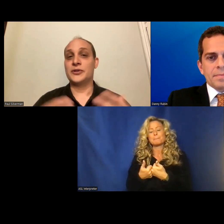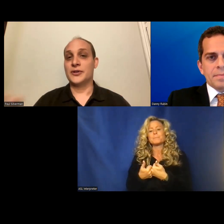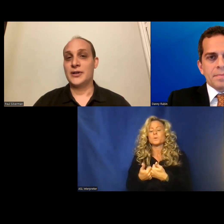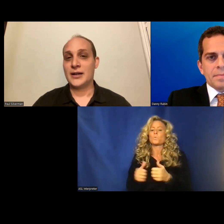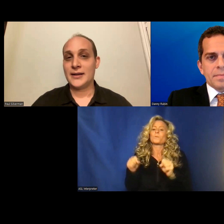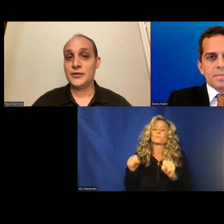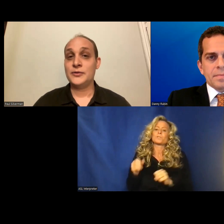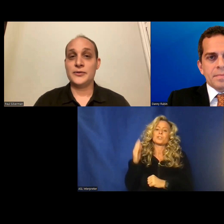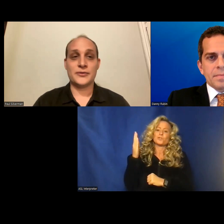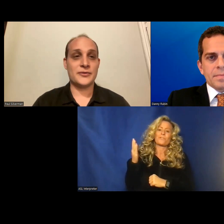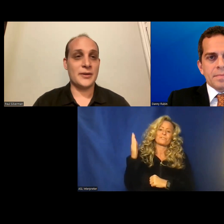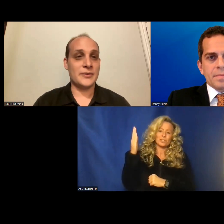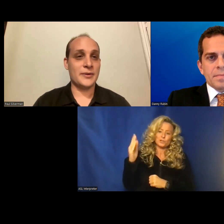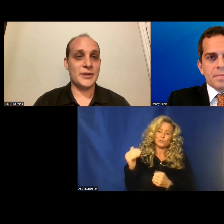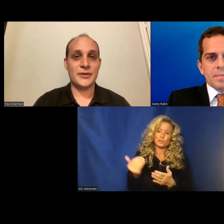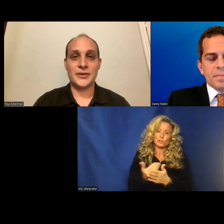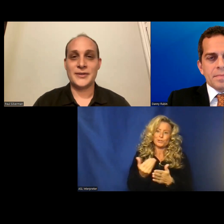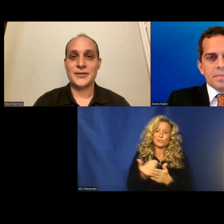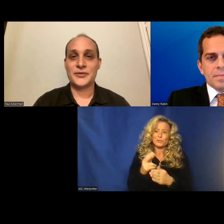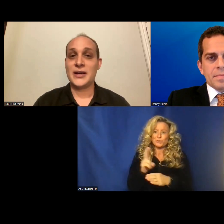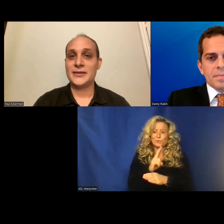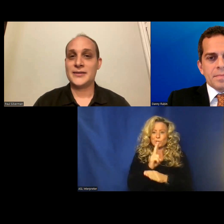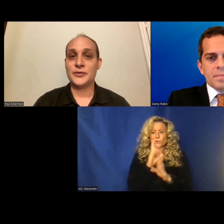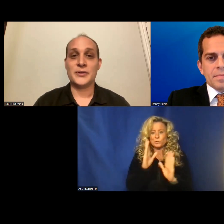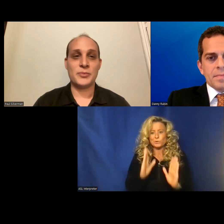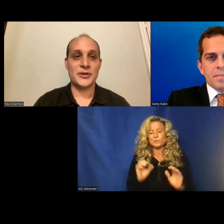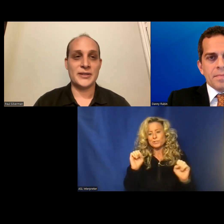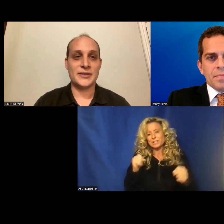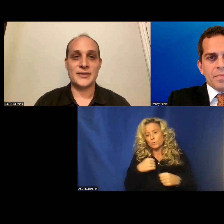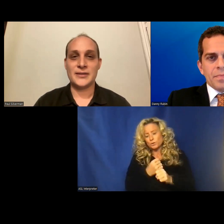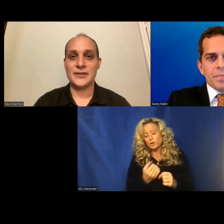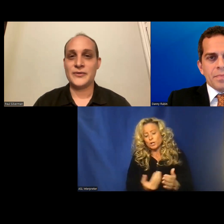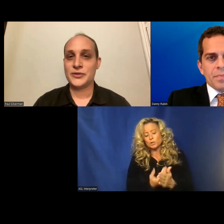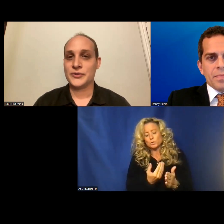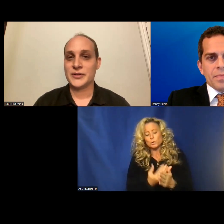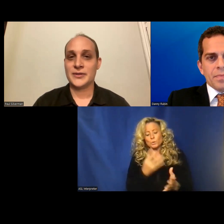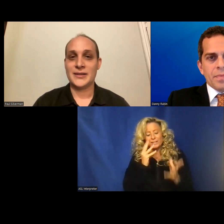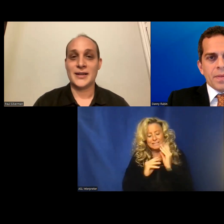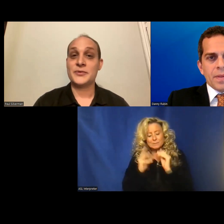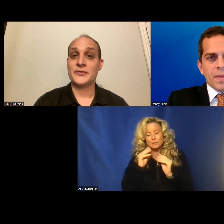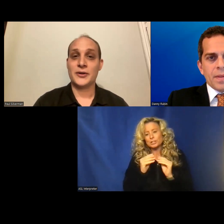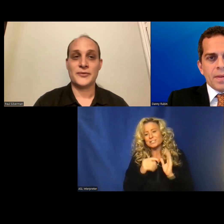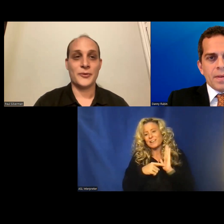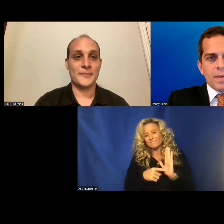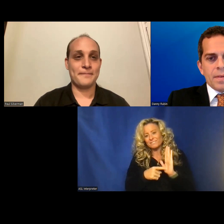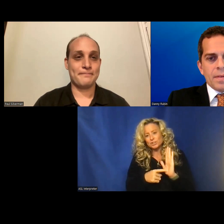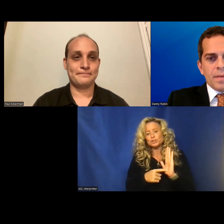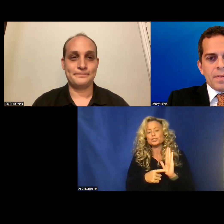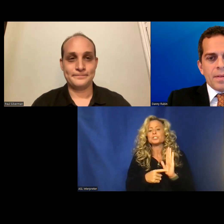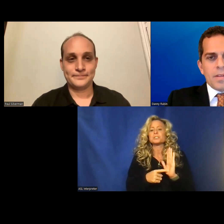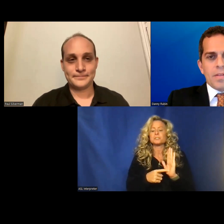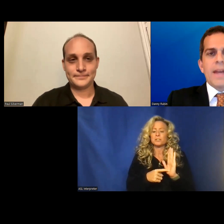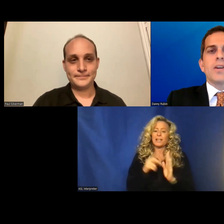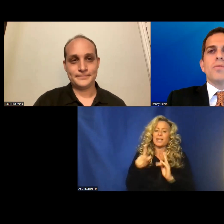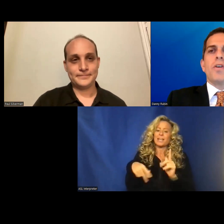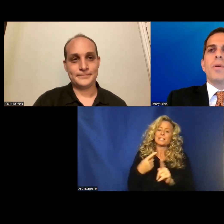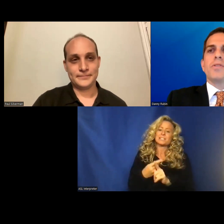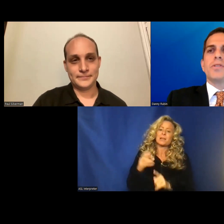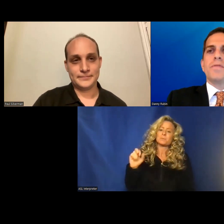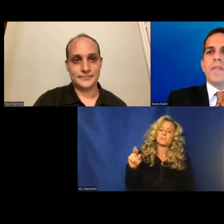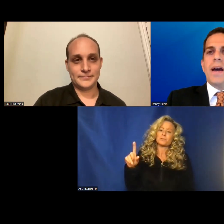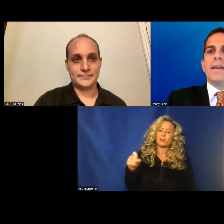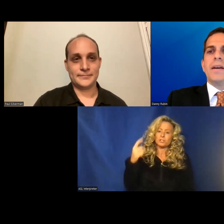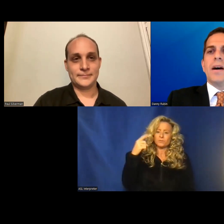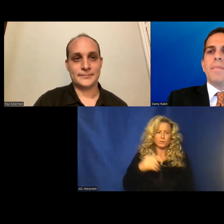potential future new users that we could create new experiences and features and types of cards for. Thank you